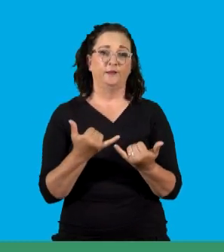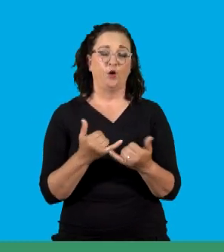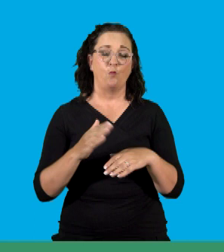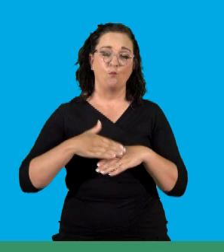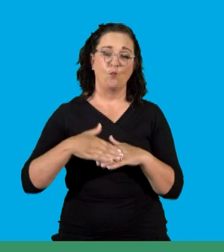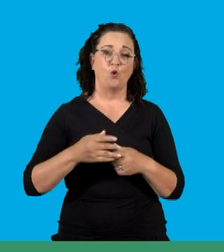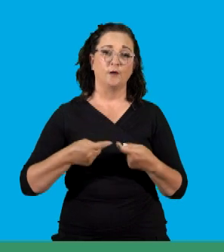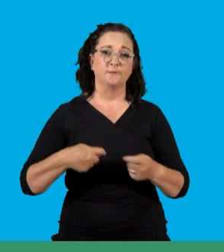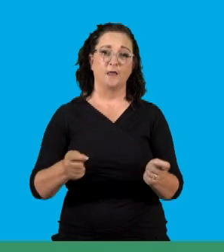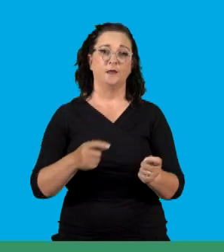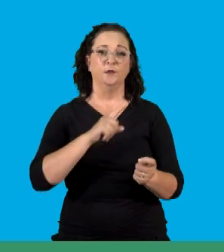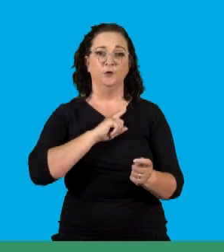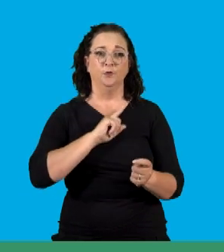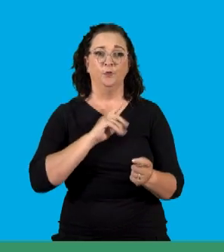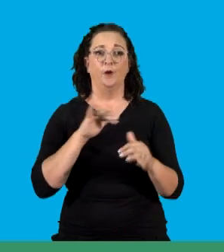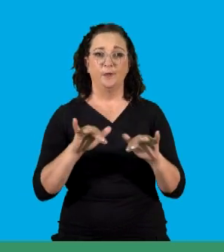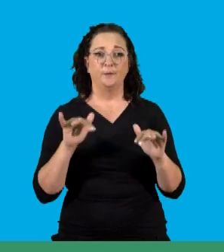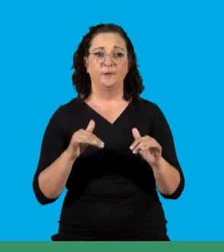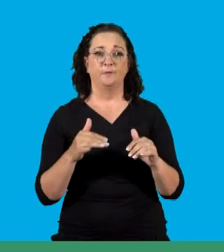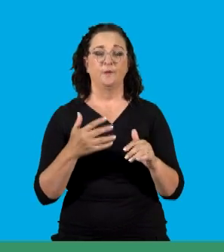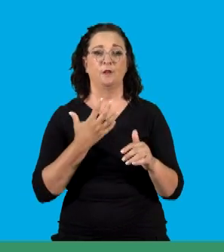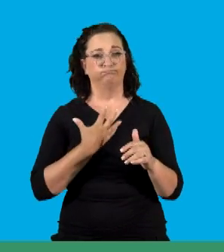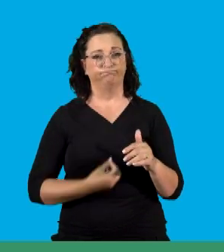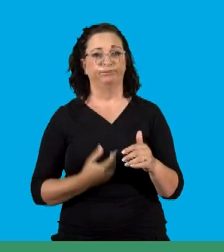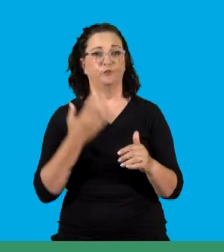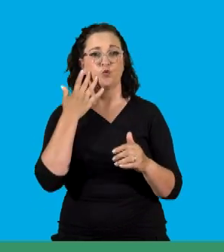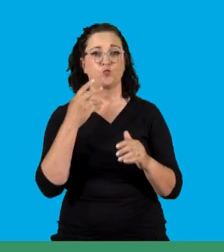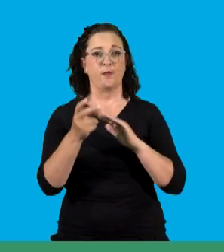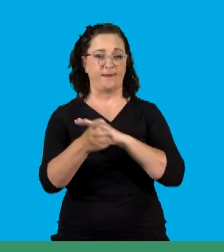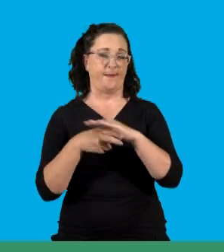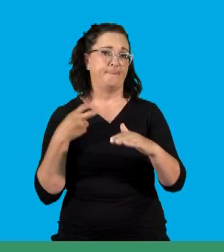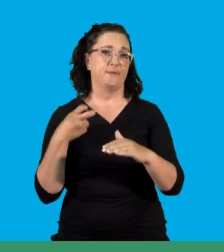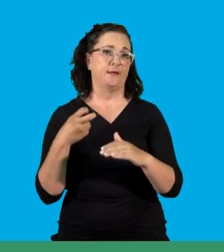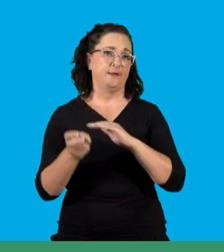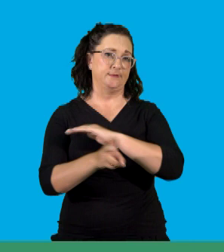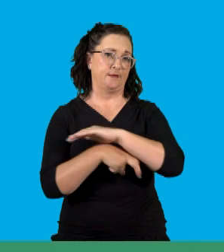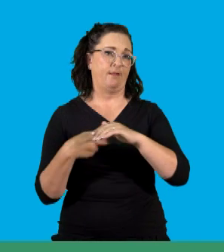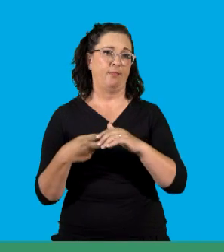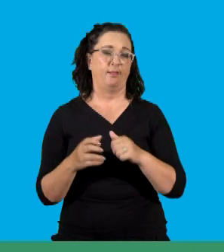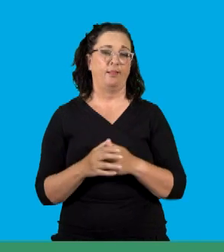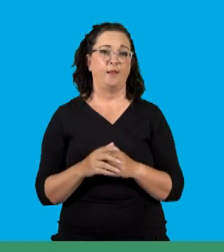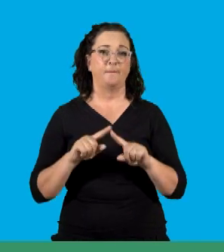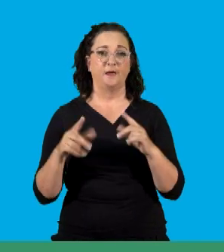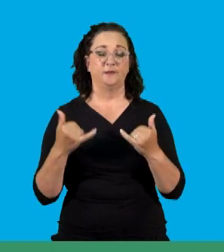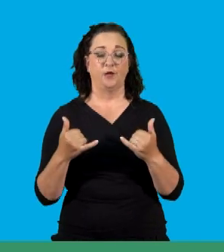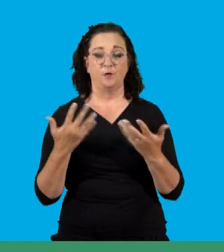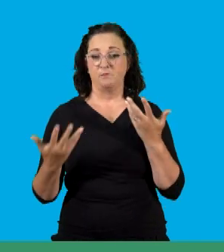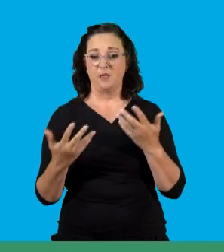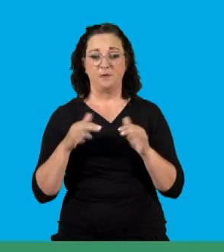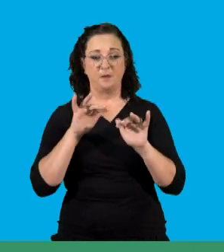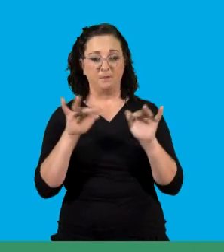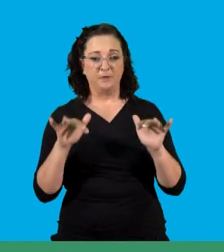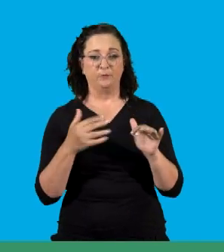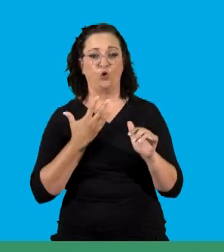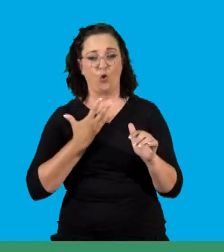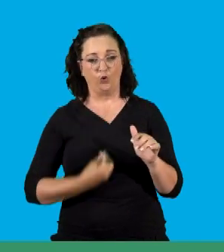injured during the break-in. So crime also do what? It increased medical expenses on the business side, whereby if the